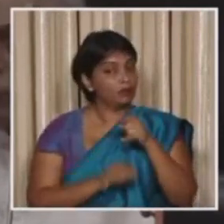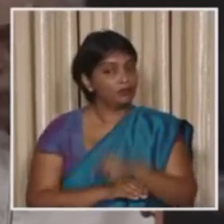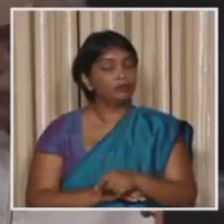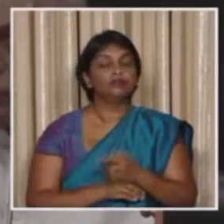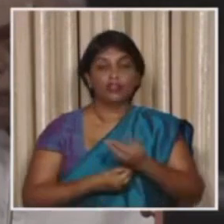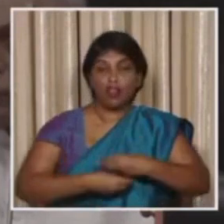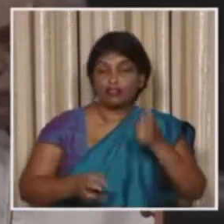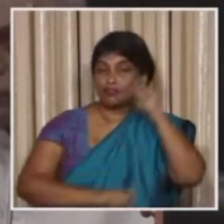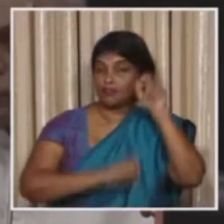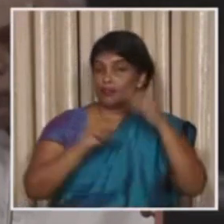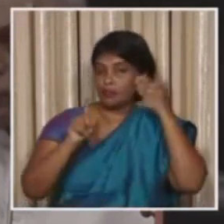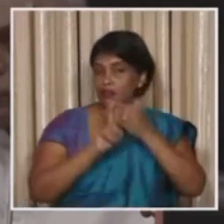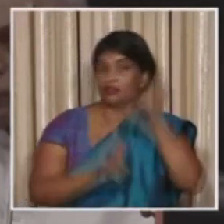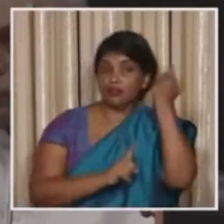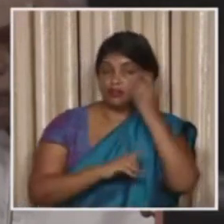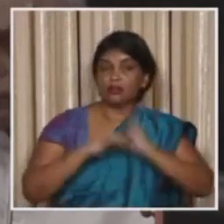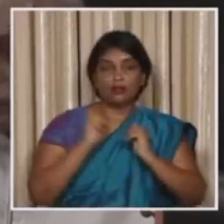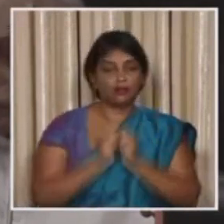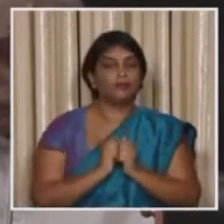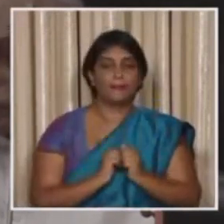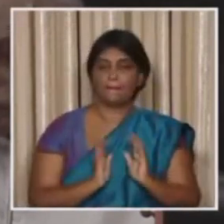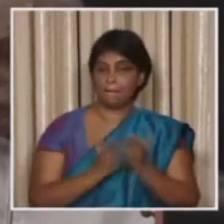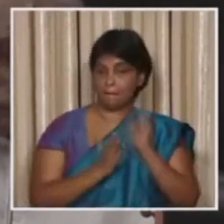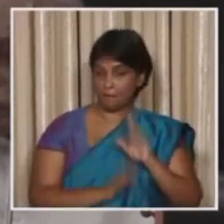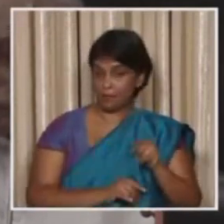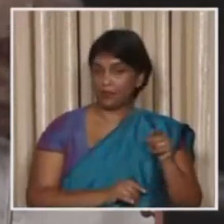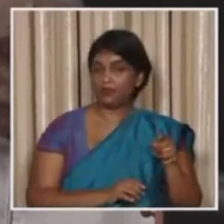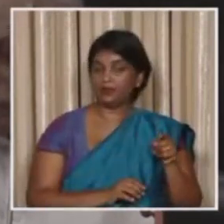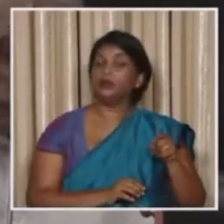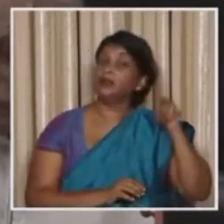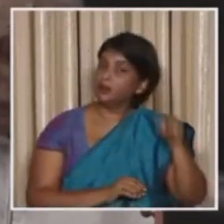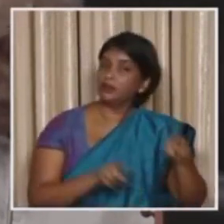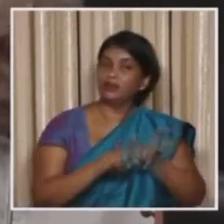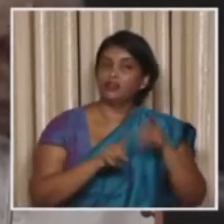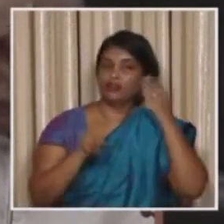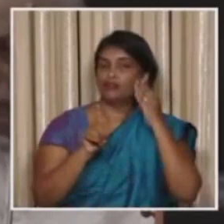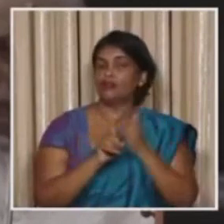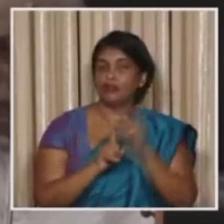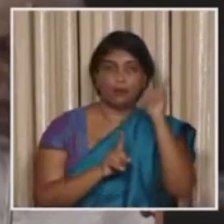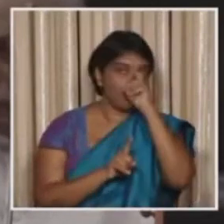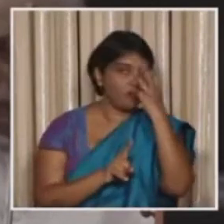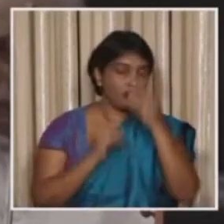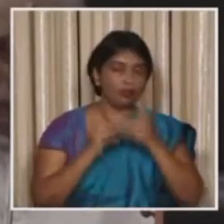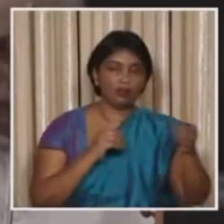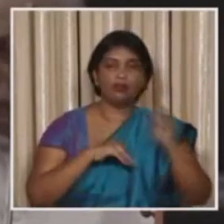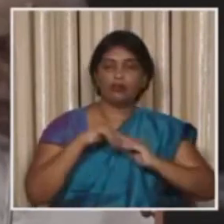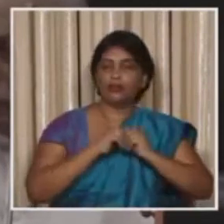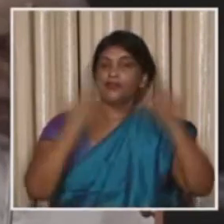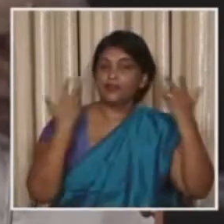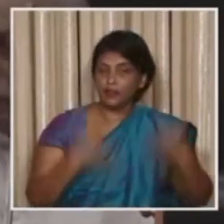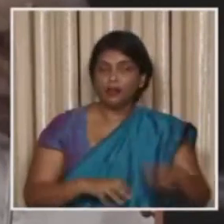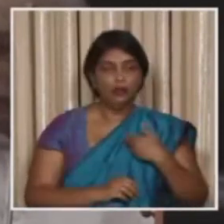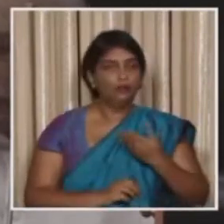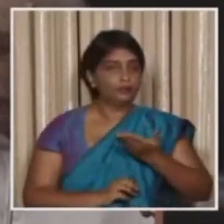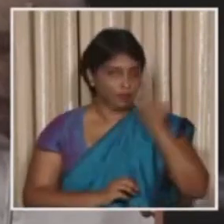expedite the data entering process in order for its completion within 3 months. the issuance of certificates of absence is